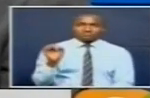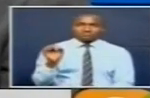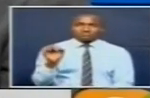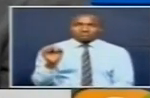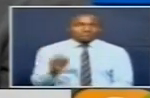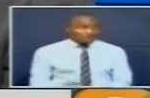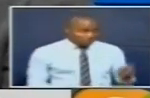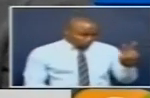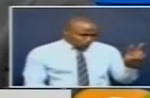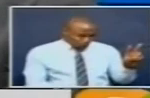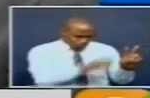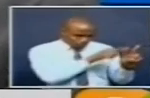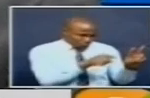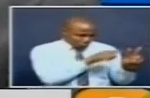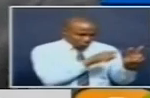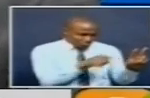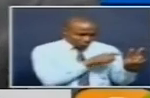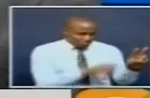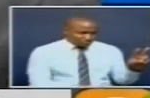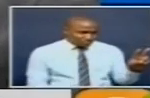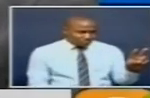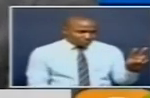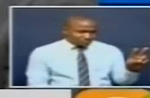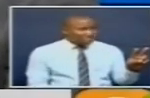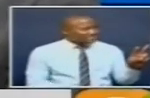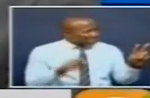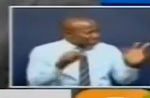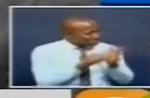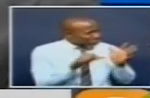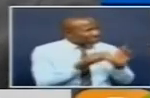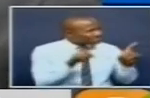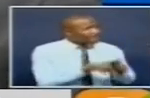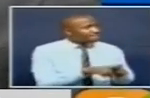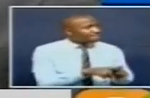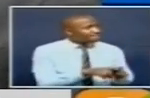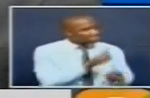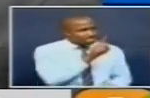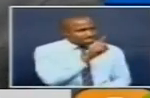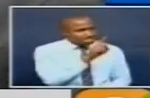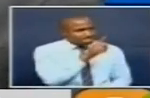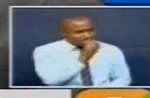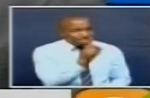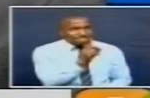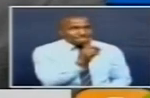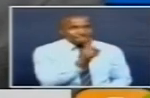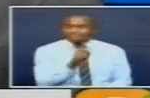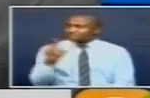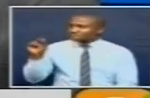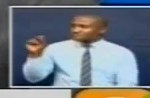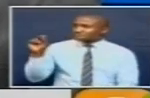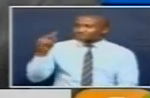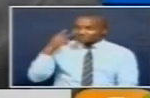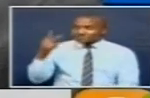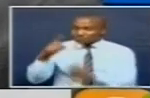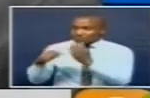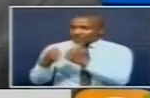two key, these two key tenders, it's the same problems we've had, isn't it? Not at all. If you look at what happened in 2013